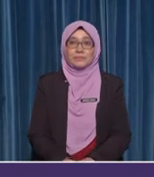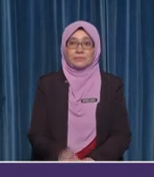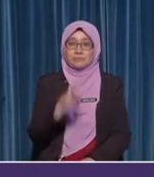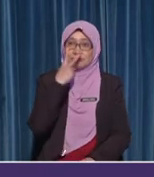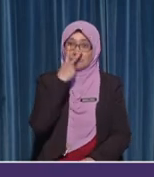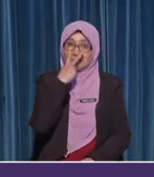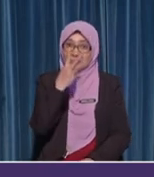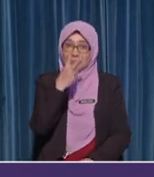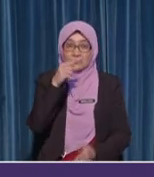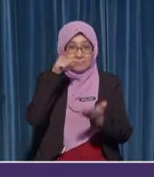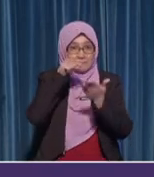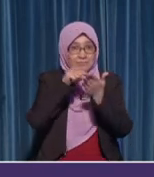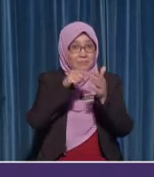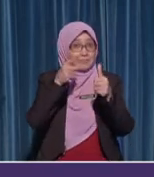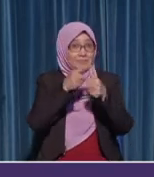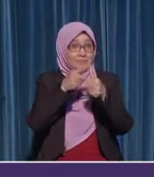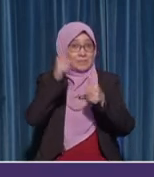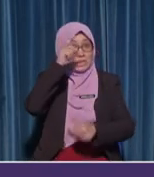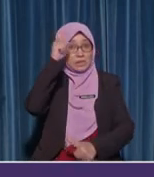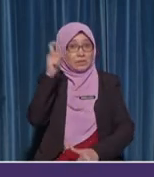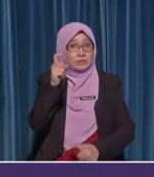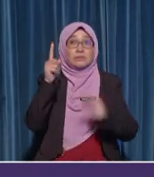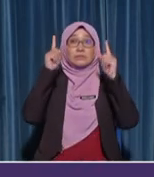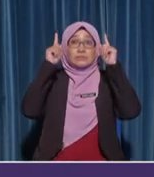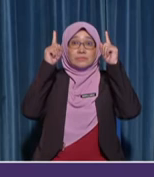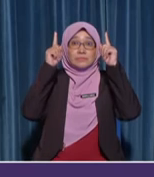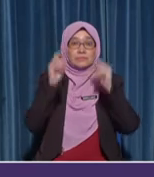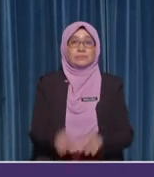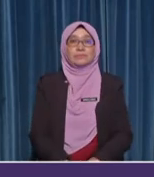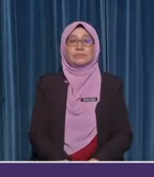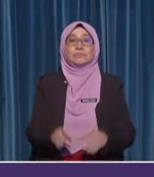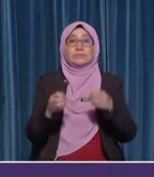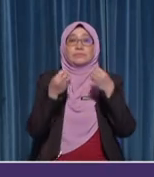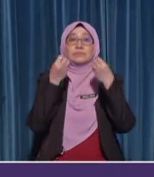Look at this first question. How many